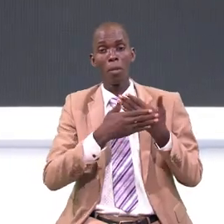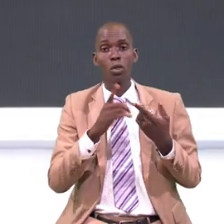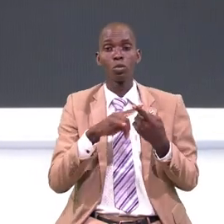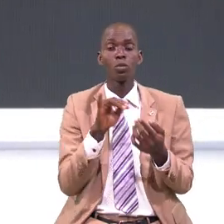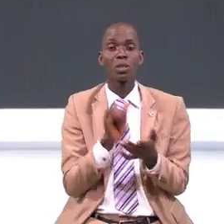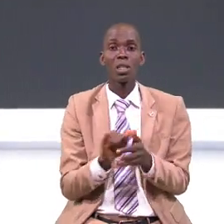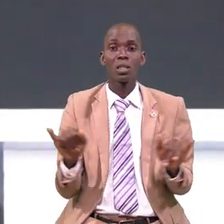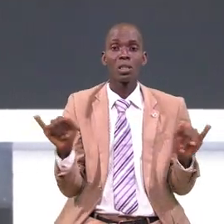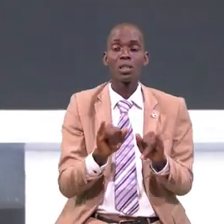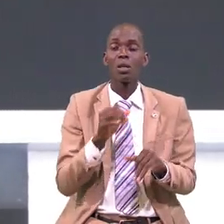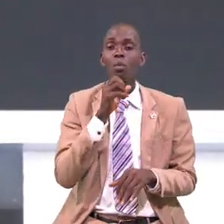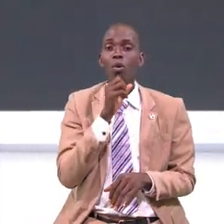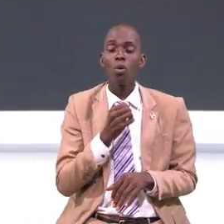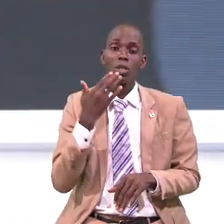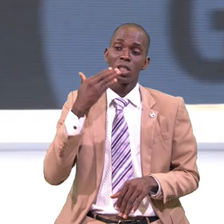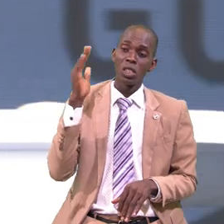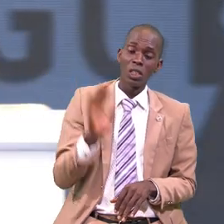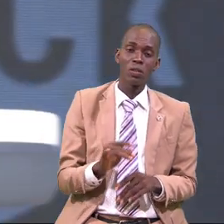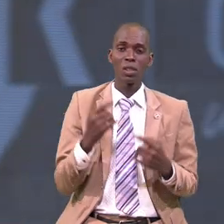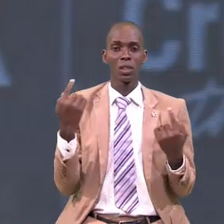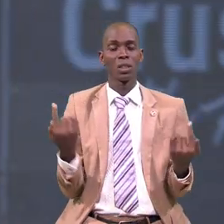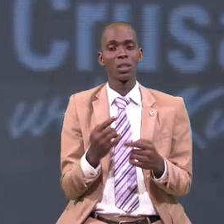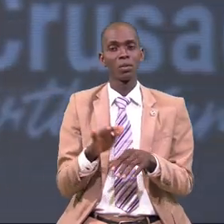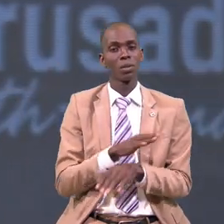evil, sinful thing.